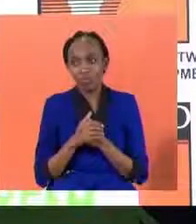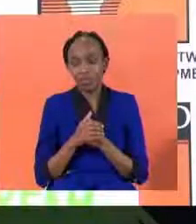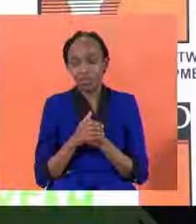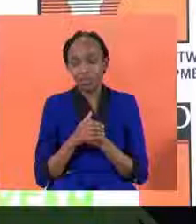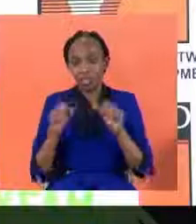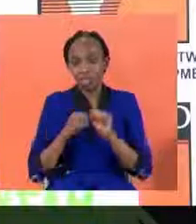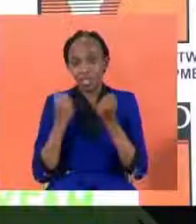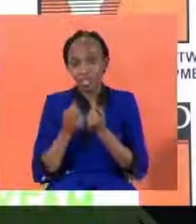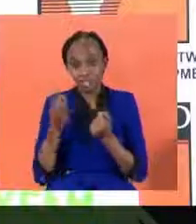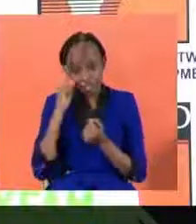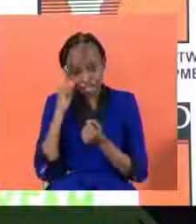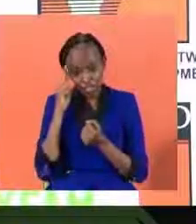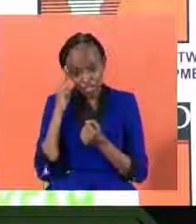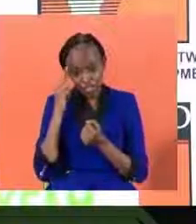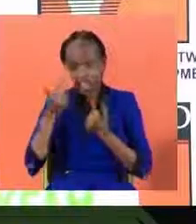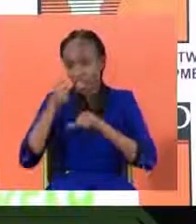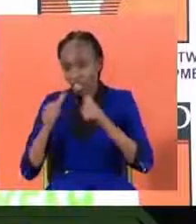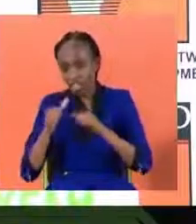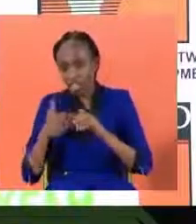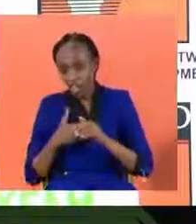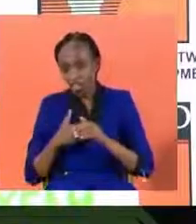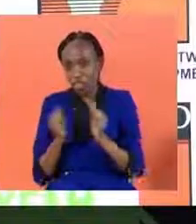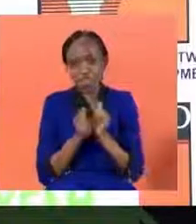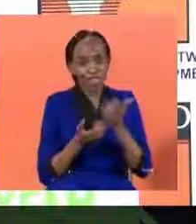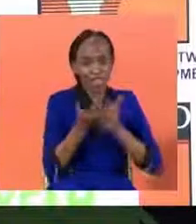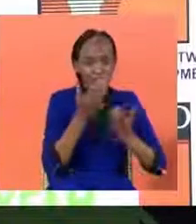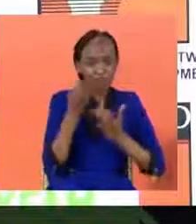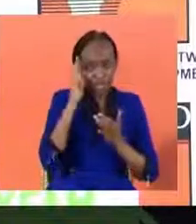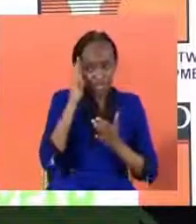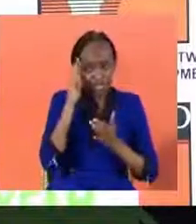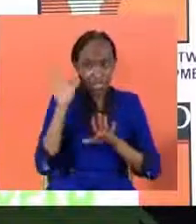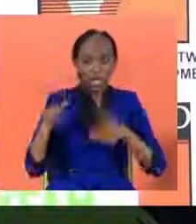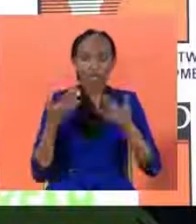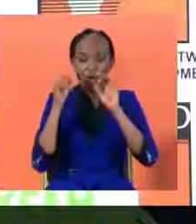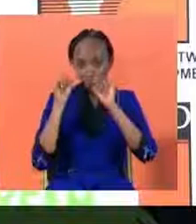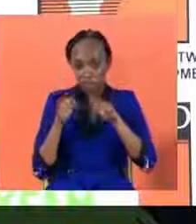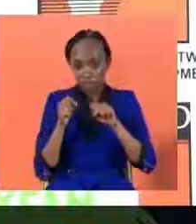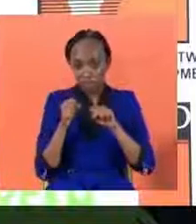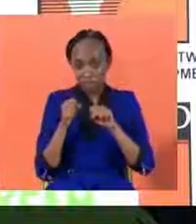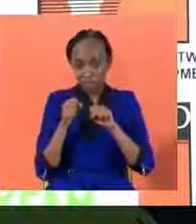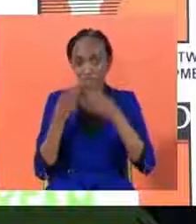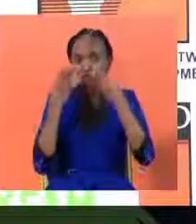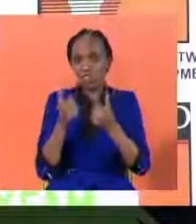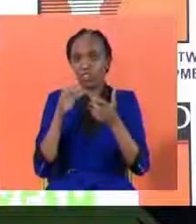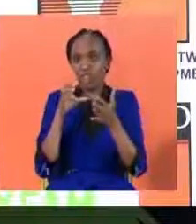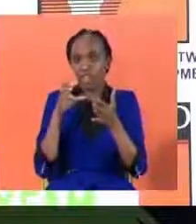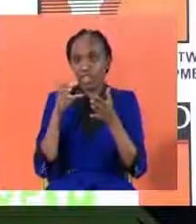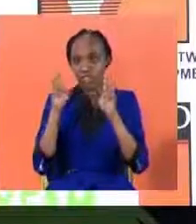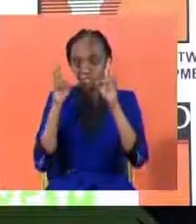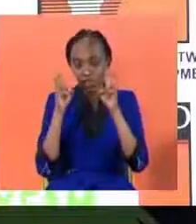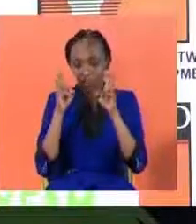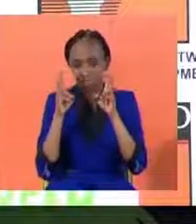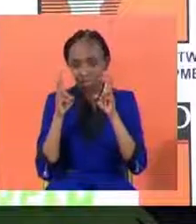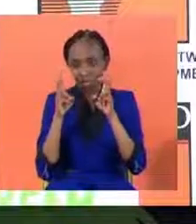social reason does not respond to the economics reason, how can you tackle such a topic,